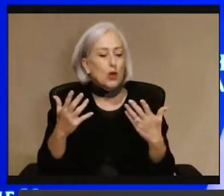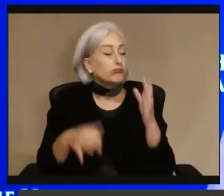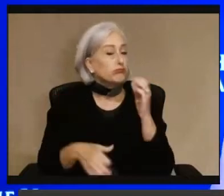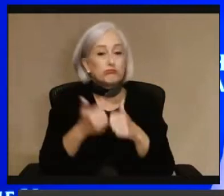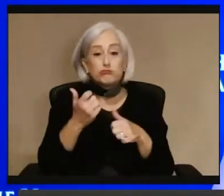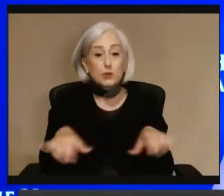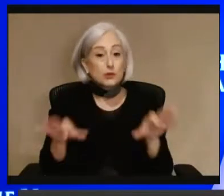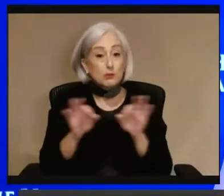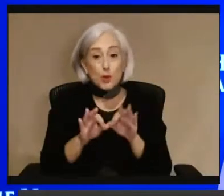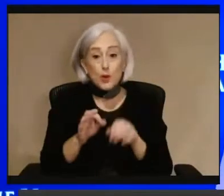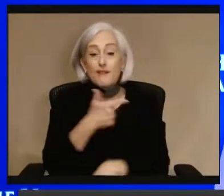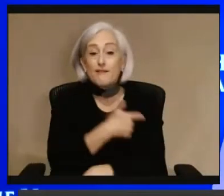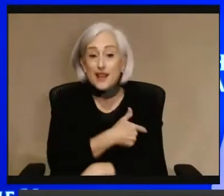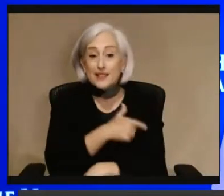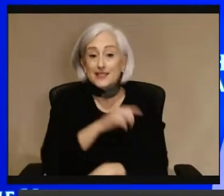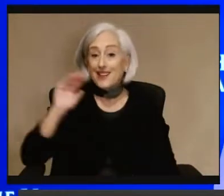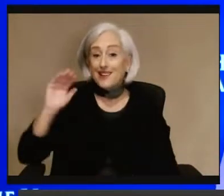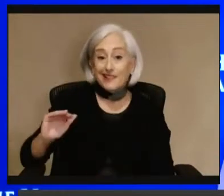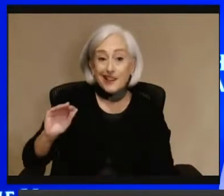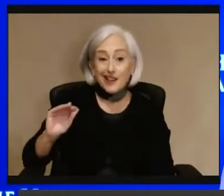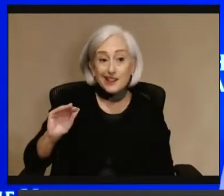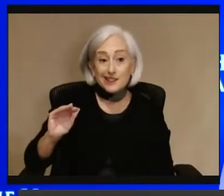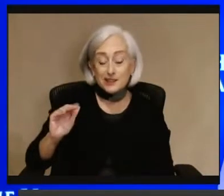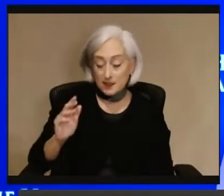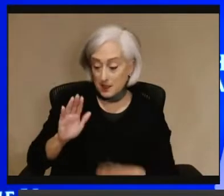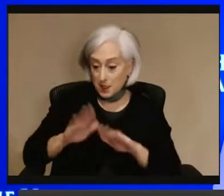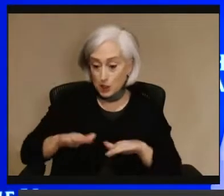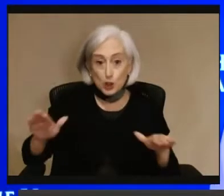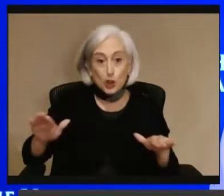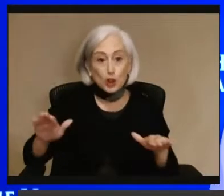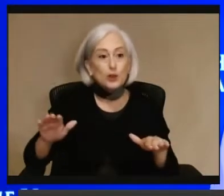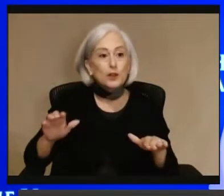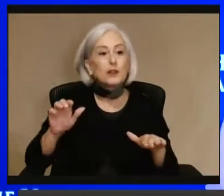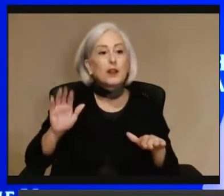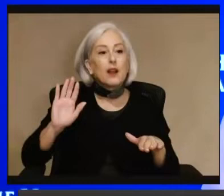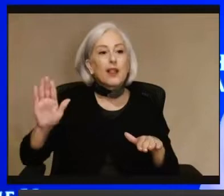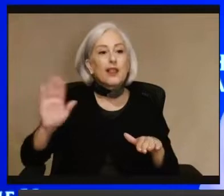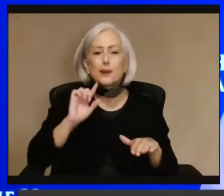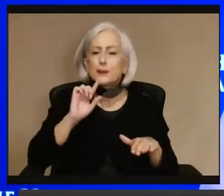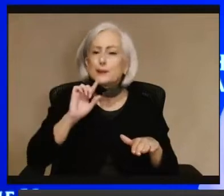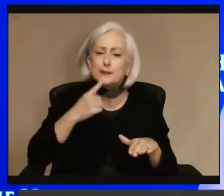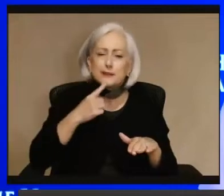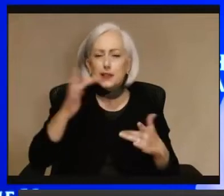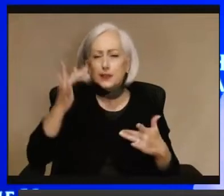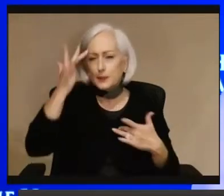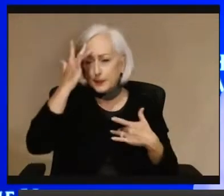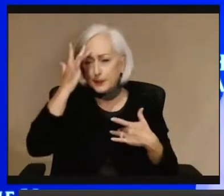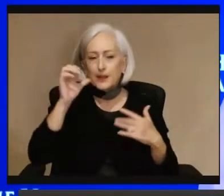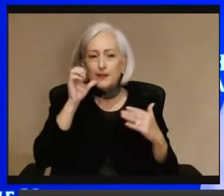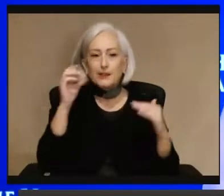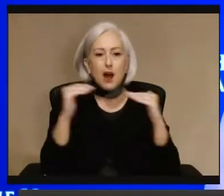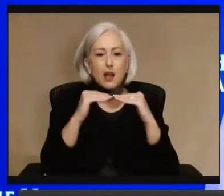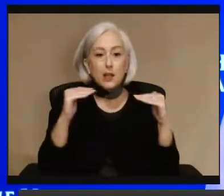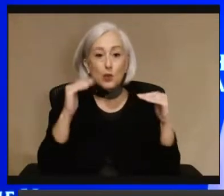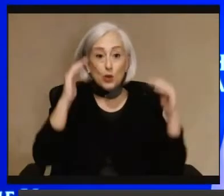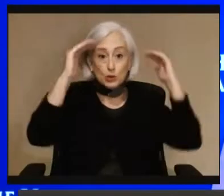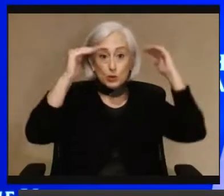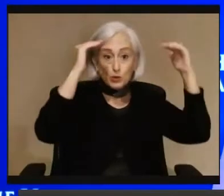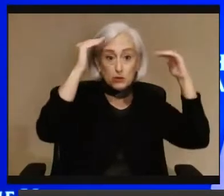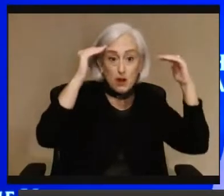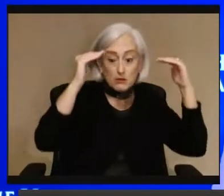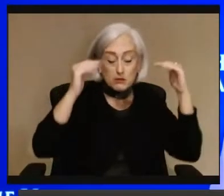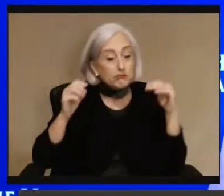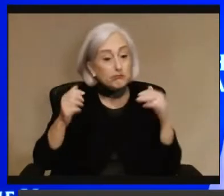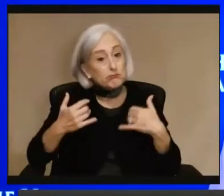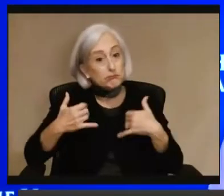overall don't have the highest rates of severity that we do see in those older populations, but they can still get severe disease. They can still go to the